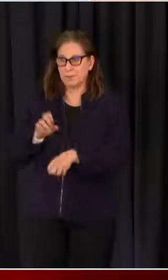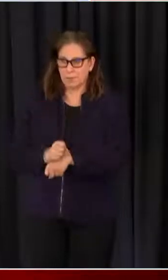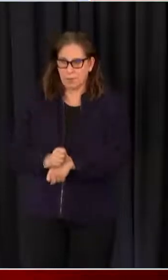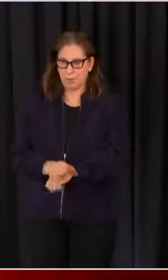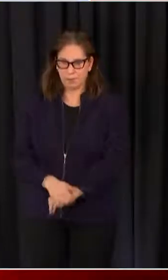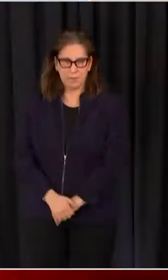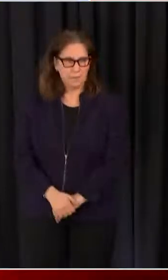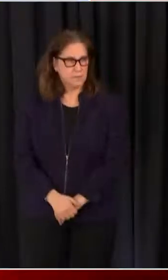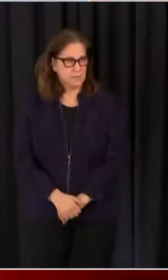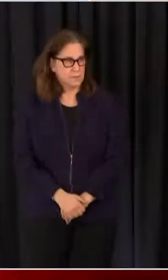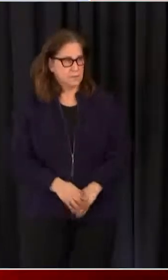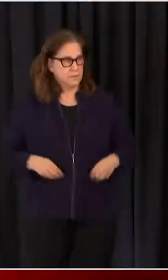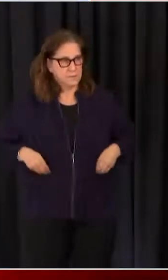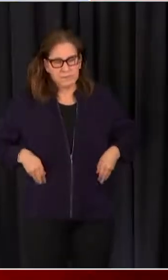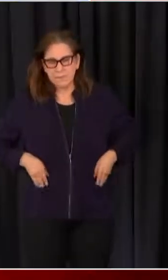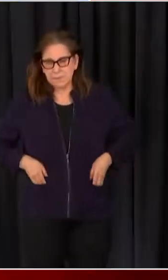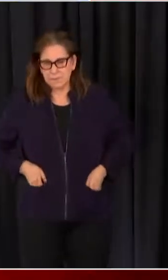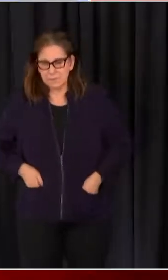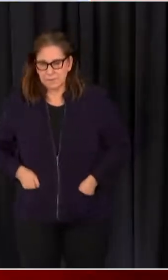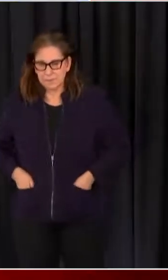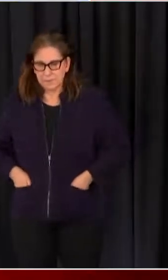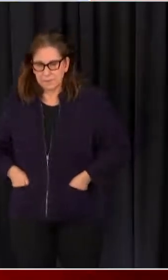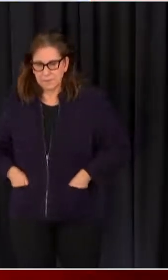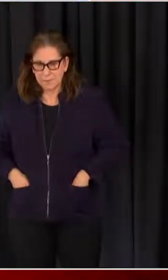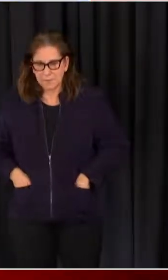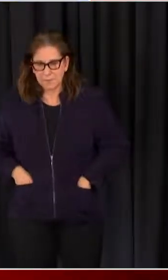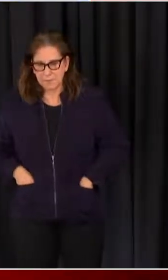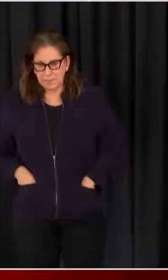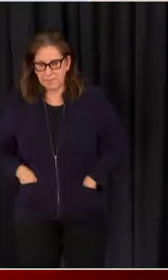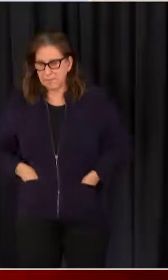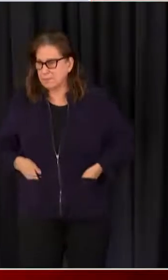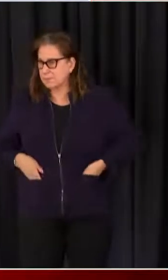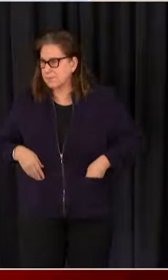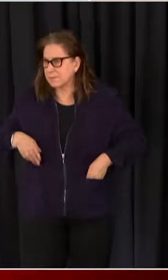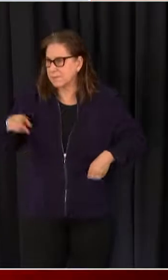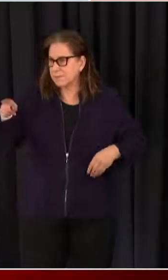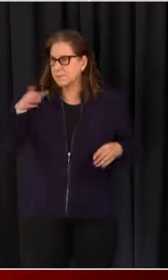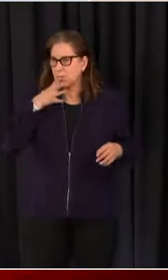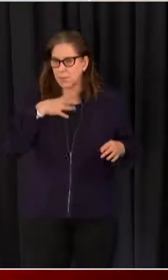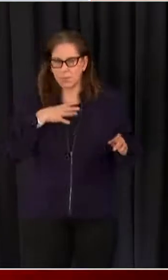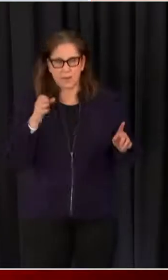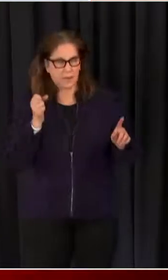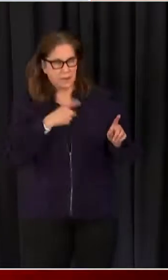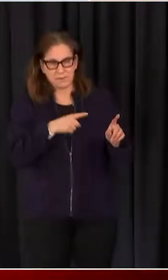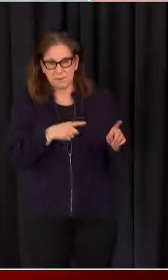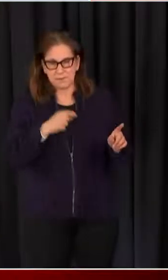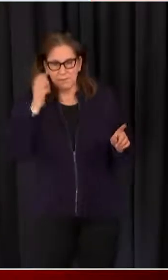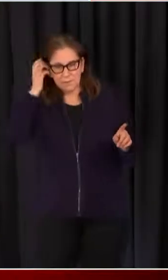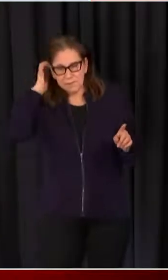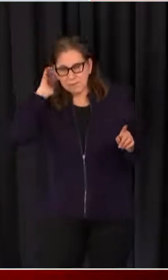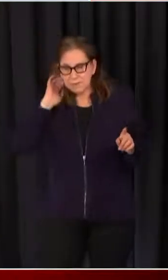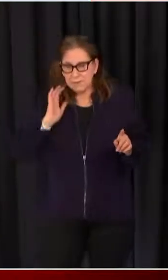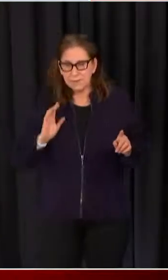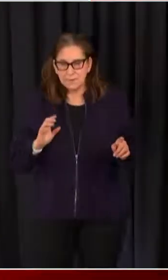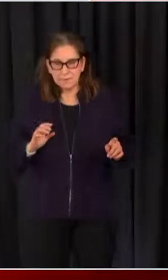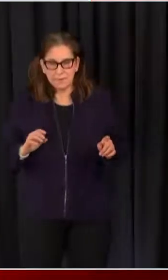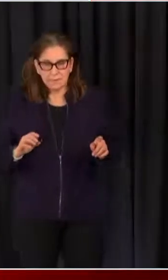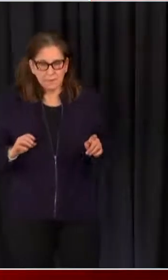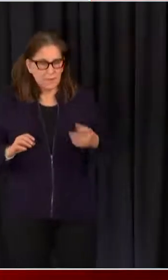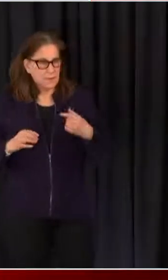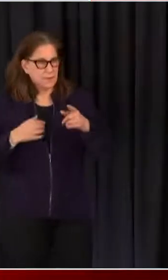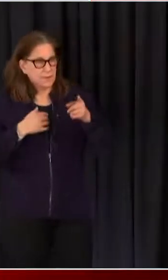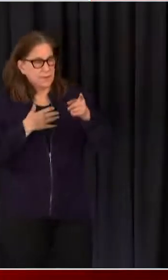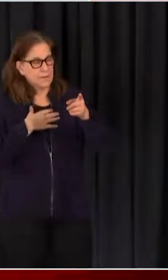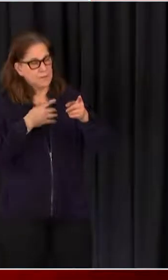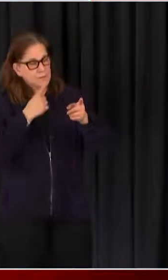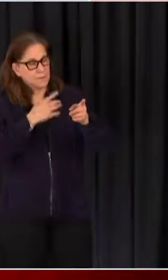Yes, Amanda. Thank you. And yes, I just want to reiterate my condolences to you and your family, Ms. Mayor. My question has